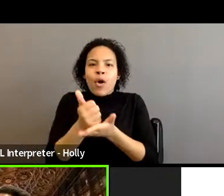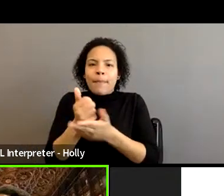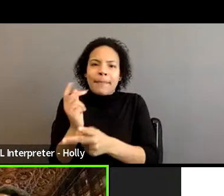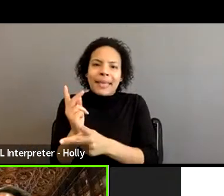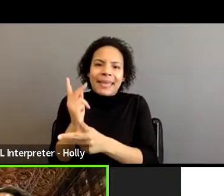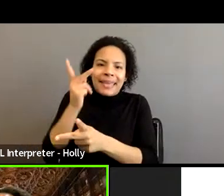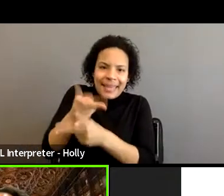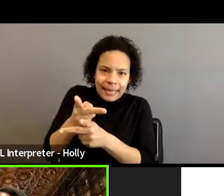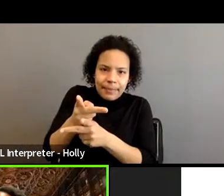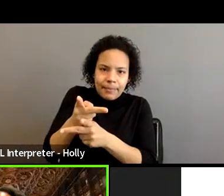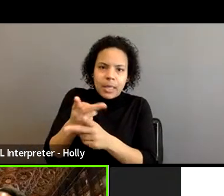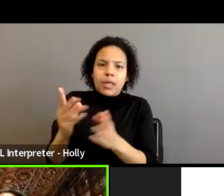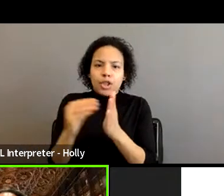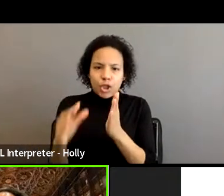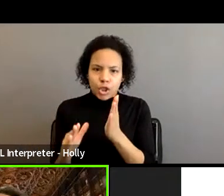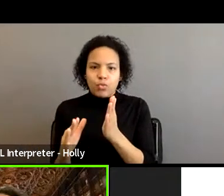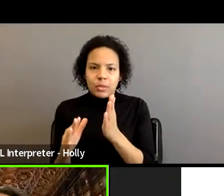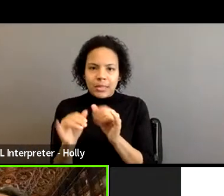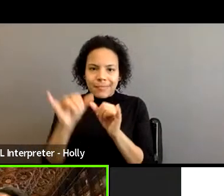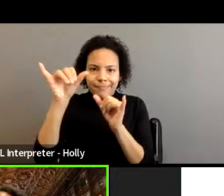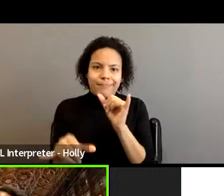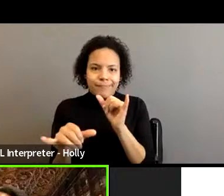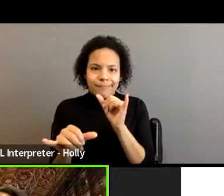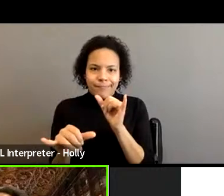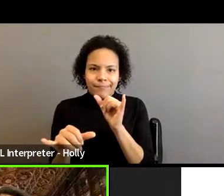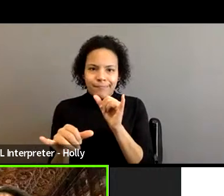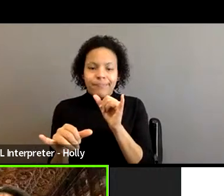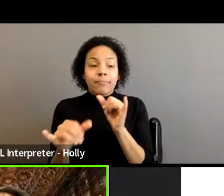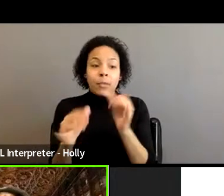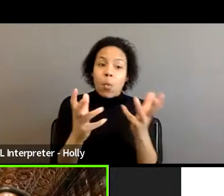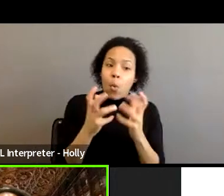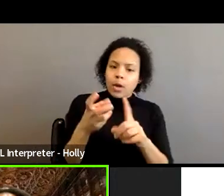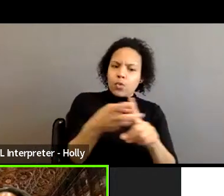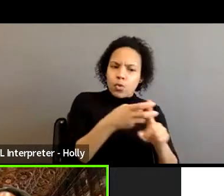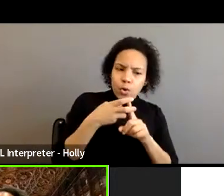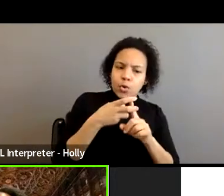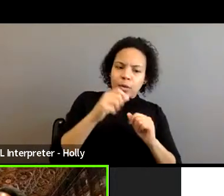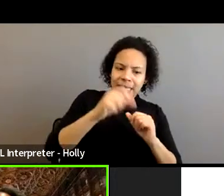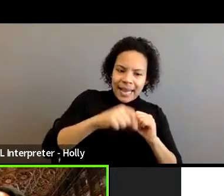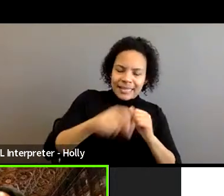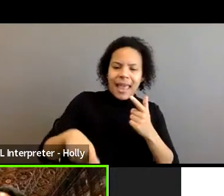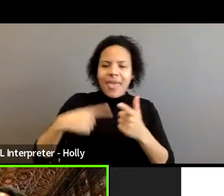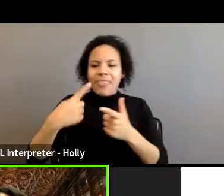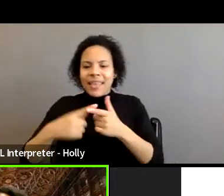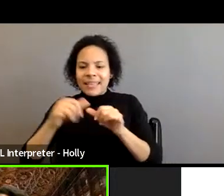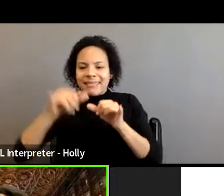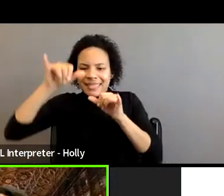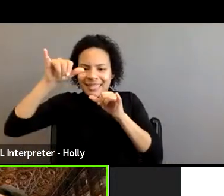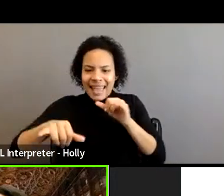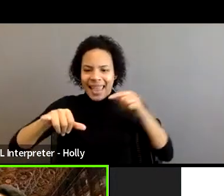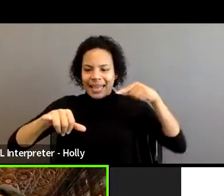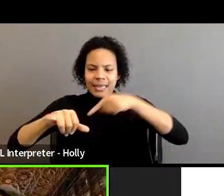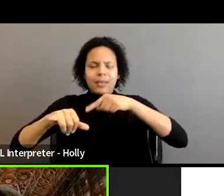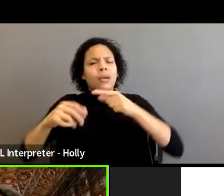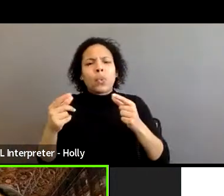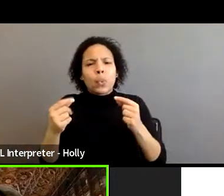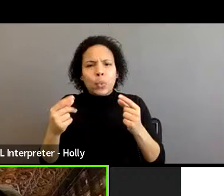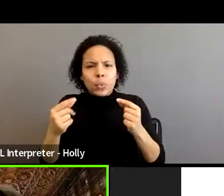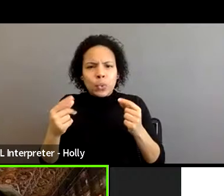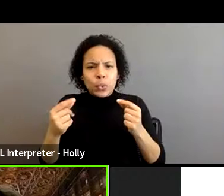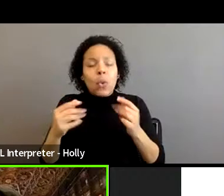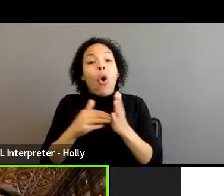students, students of color. Often you will find, not always, but often you will find that those